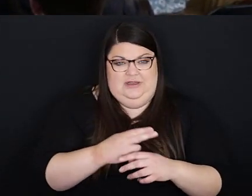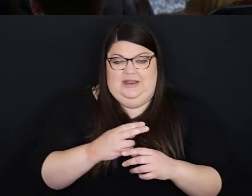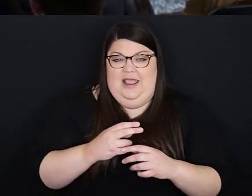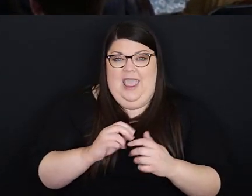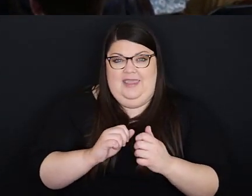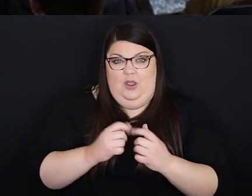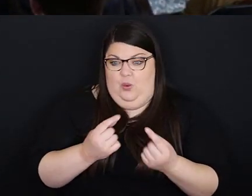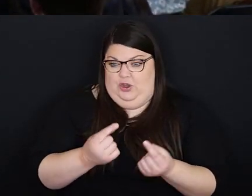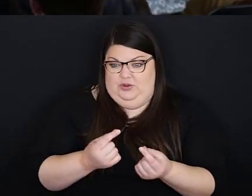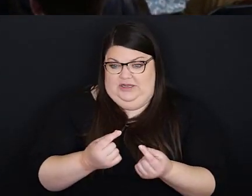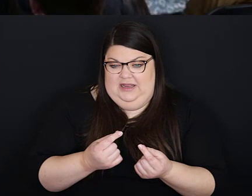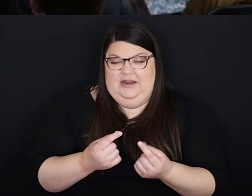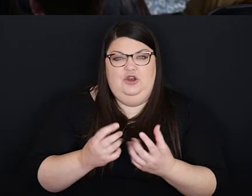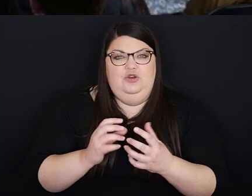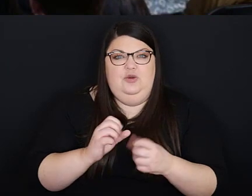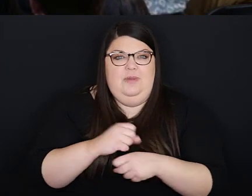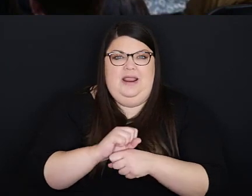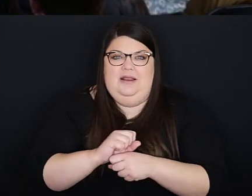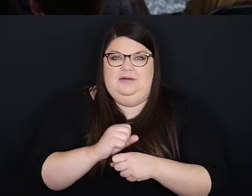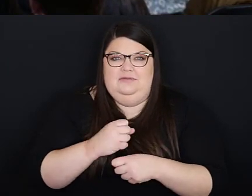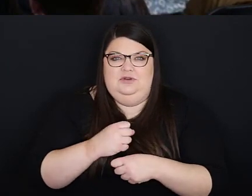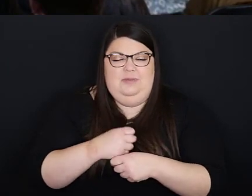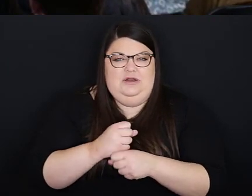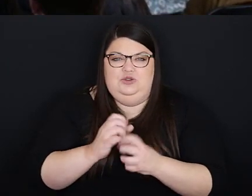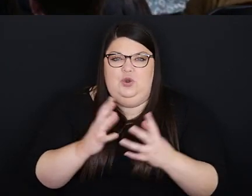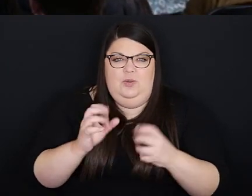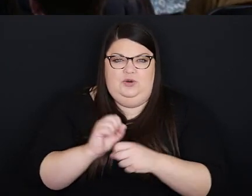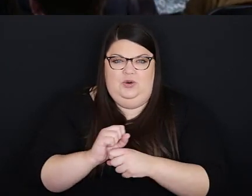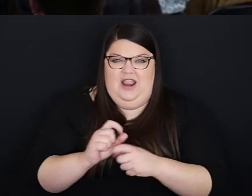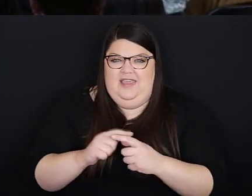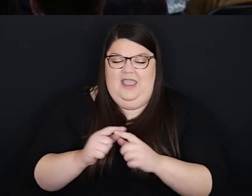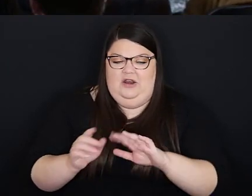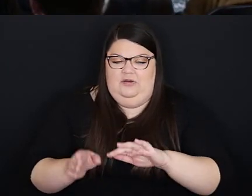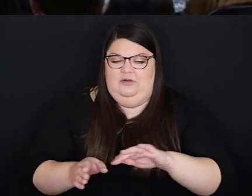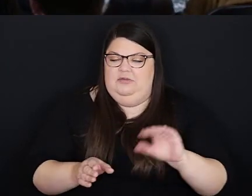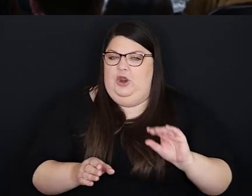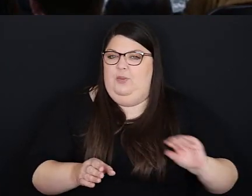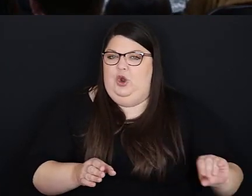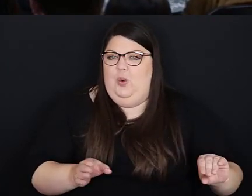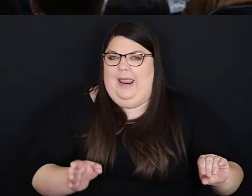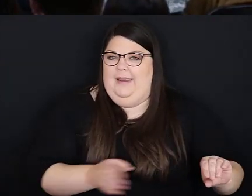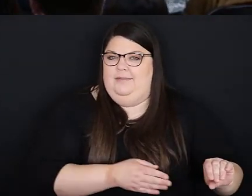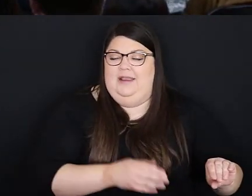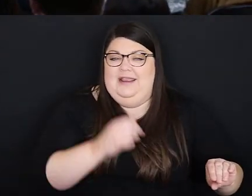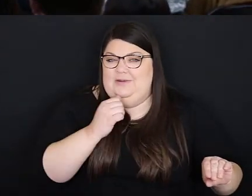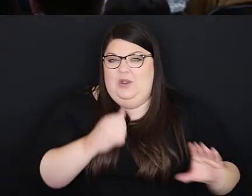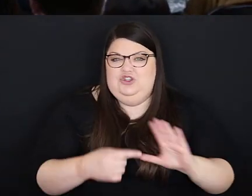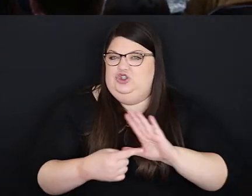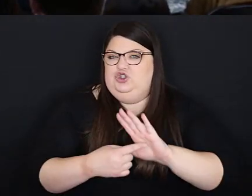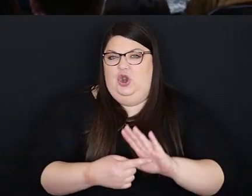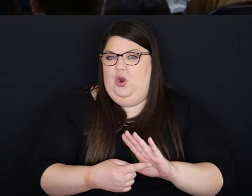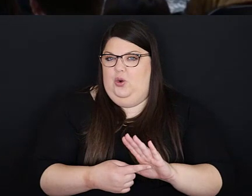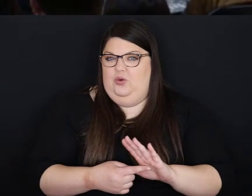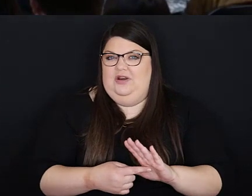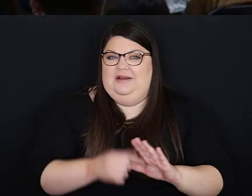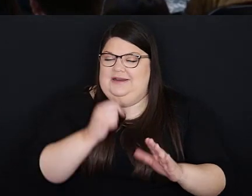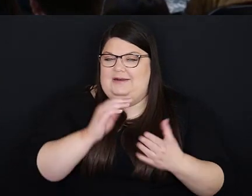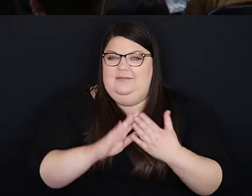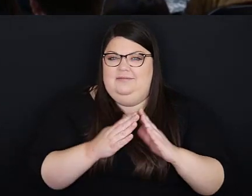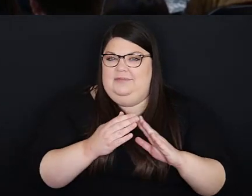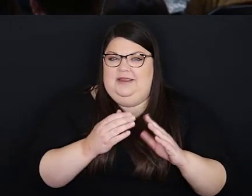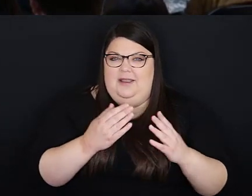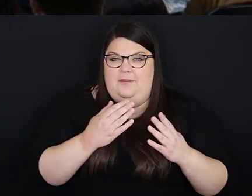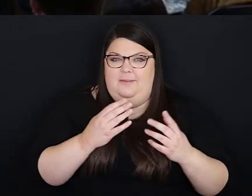it, and how much work that you actually made, and then all that work was sort of put away. It wasn't shown, it didn't become famous, and it wasn't